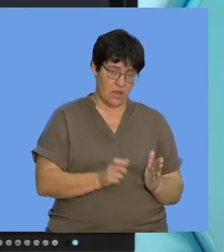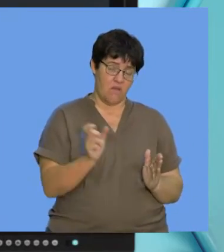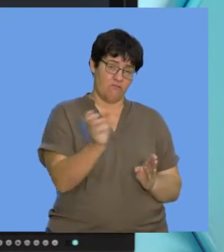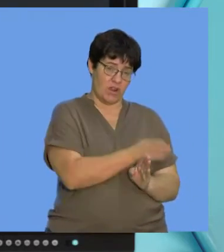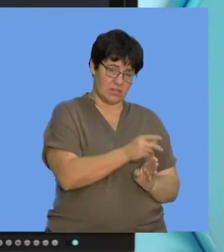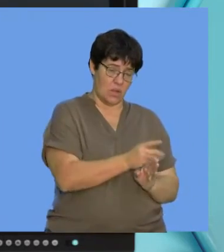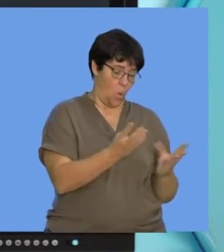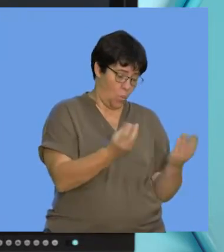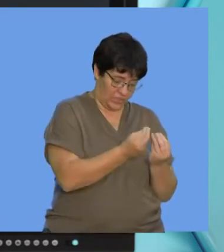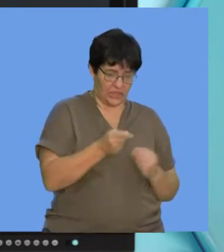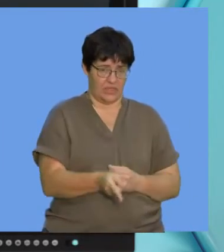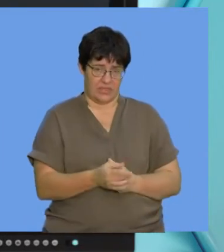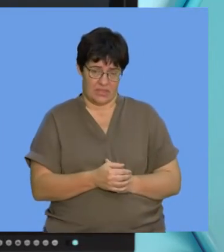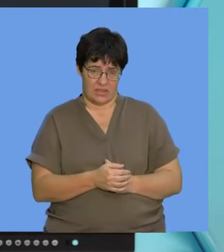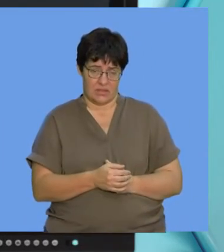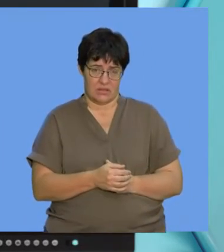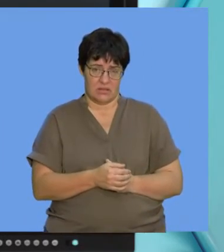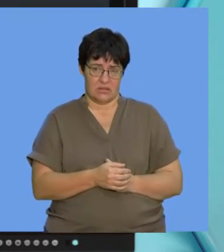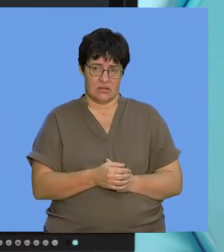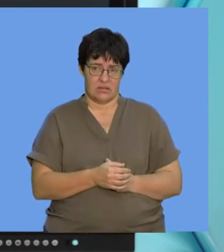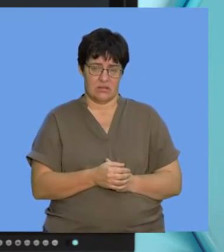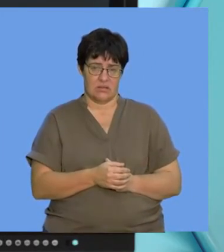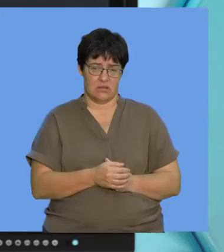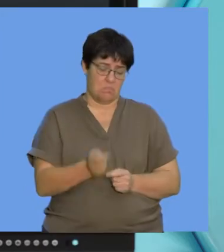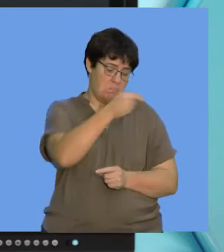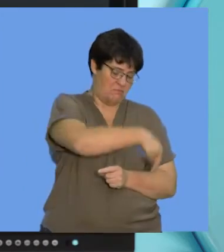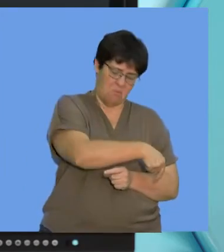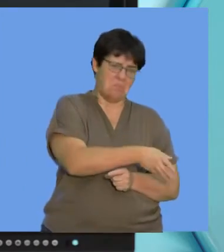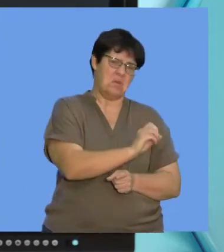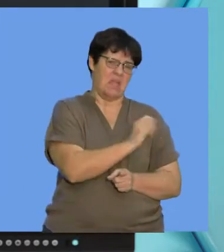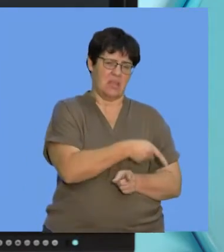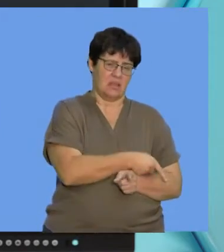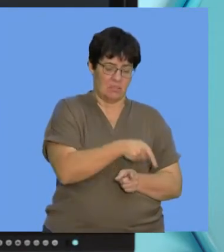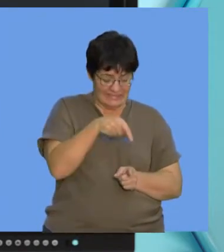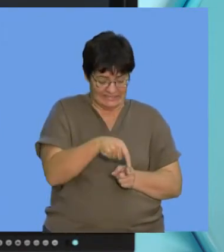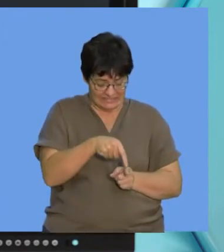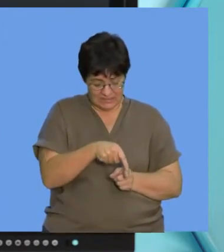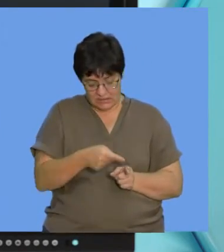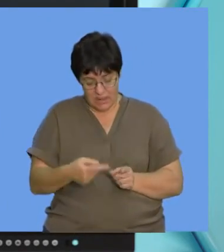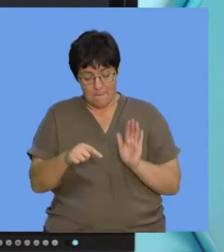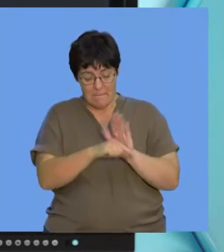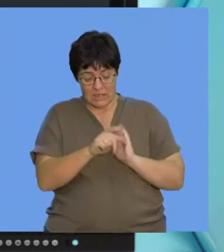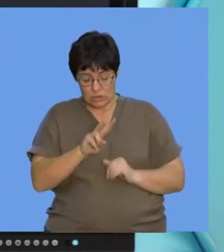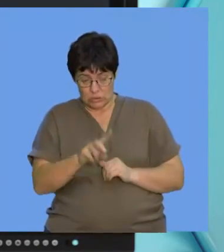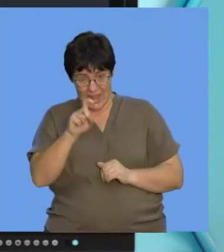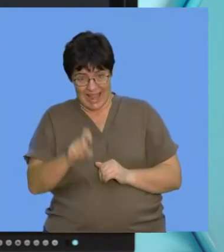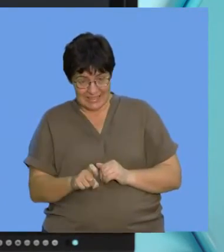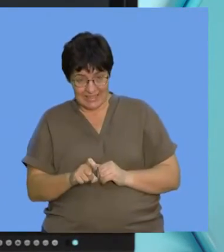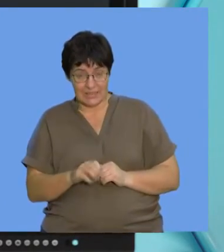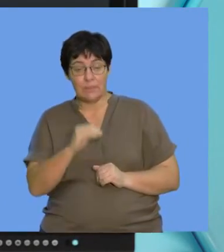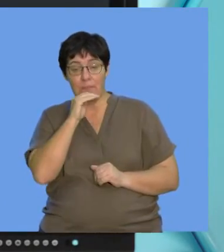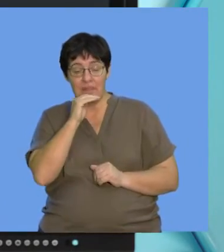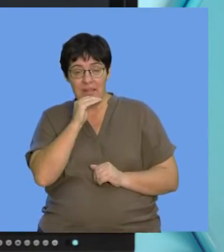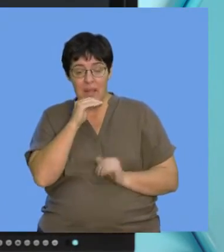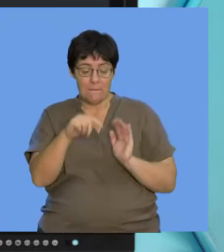that is in front of the term goes with the term. The one behind it has nothing to do with that term. So if it's